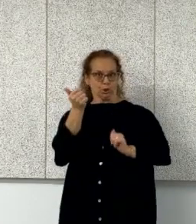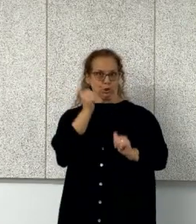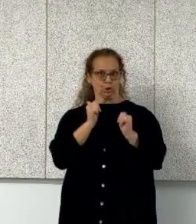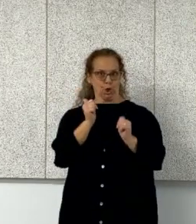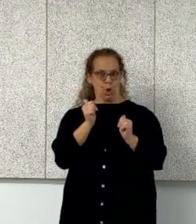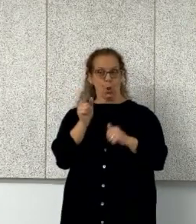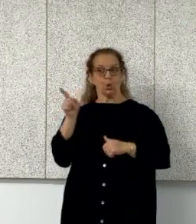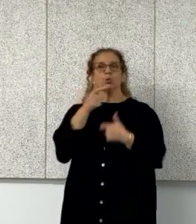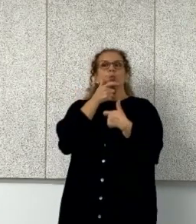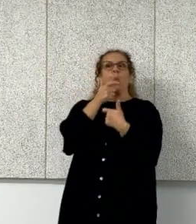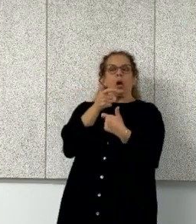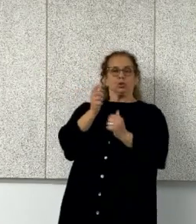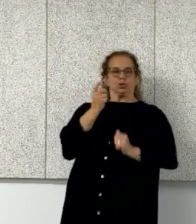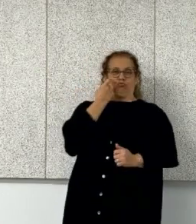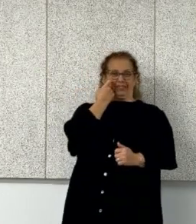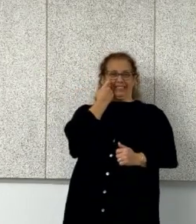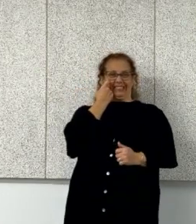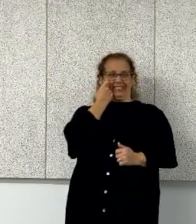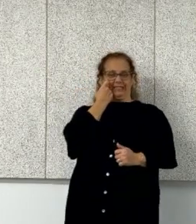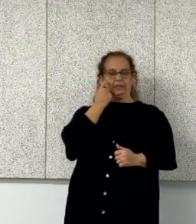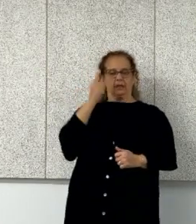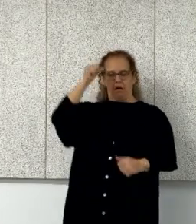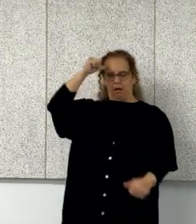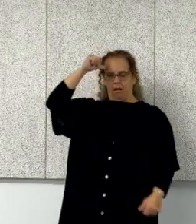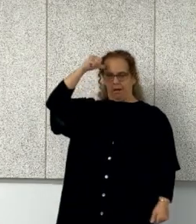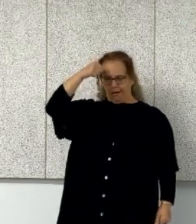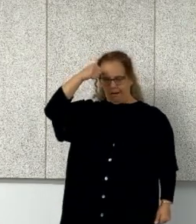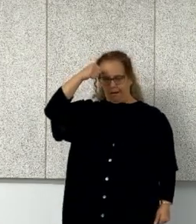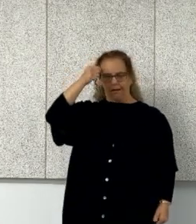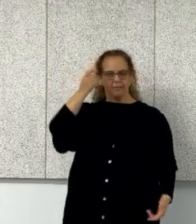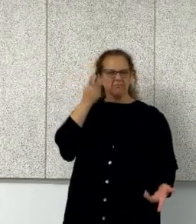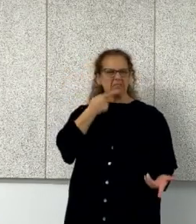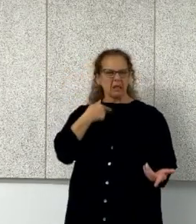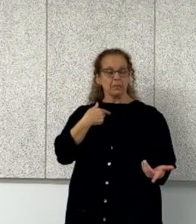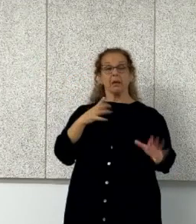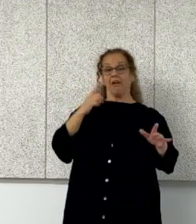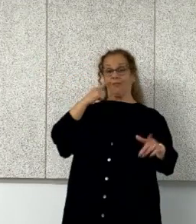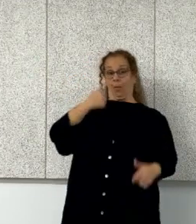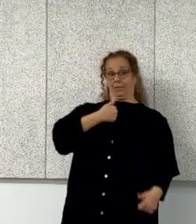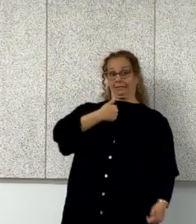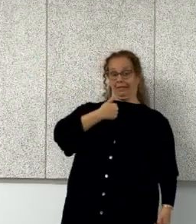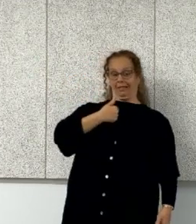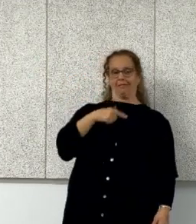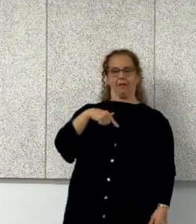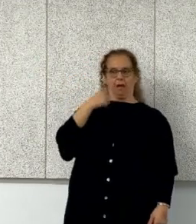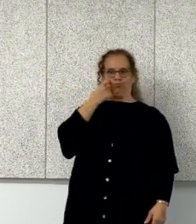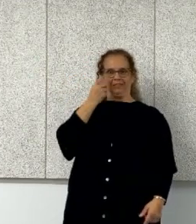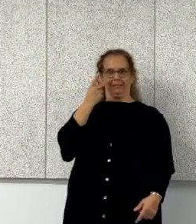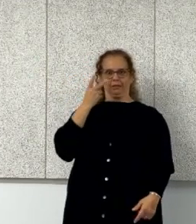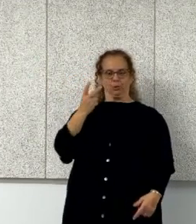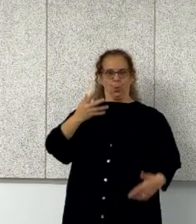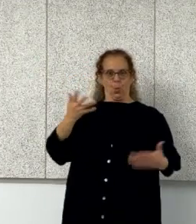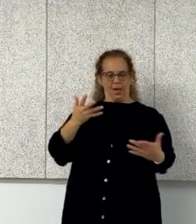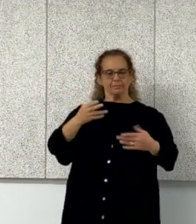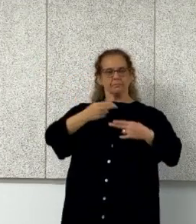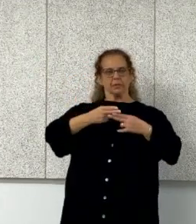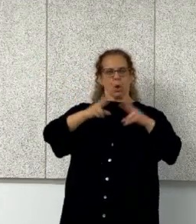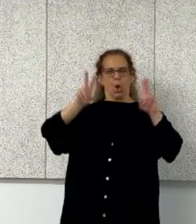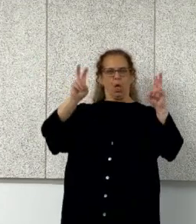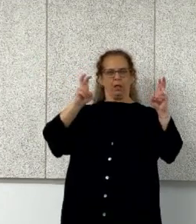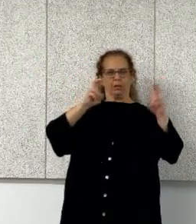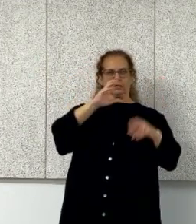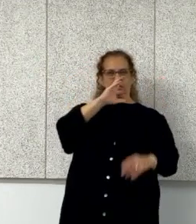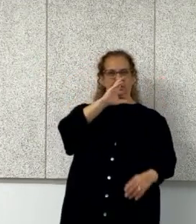you have seen recently that is sticking with you. My show recently that I saw was called